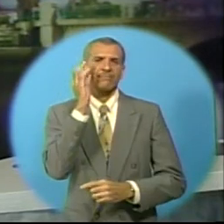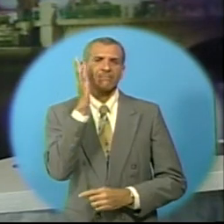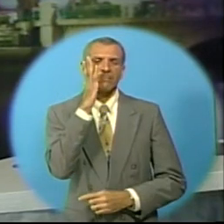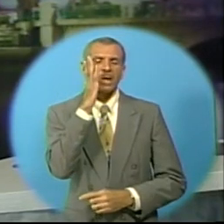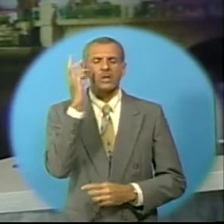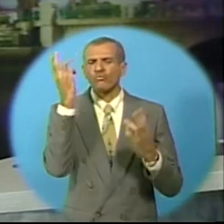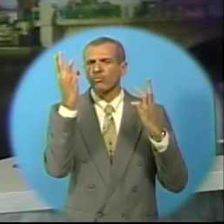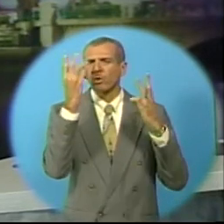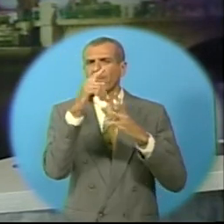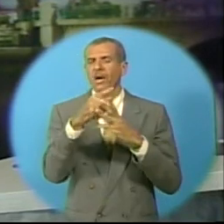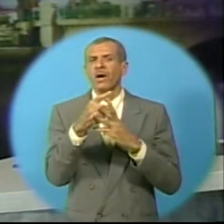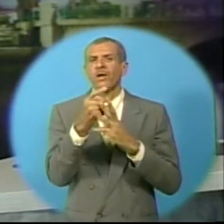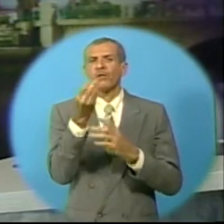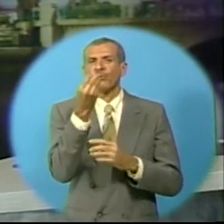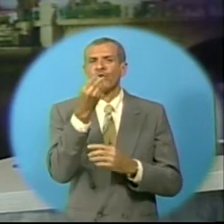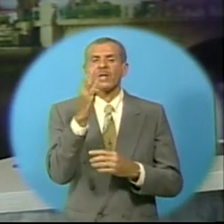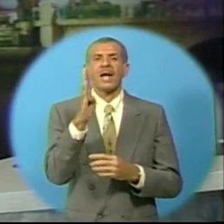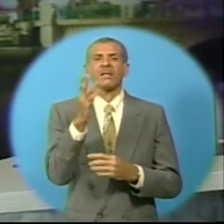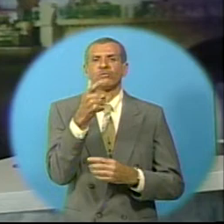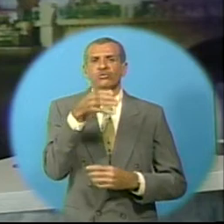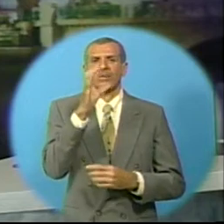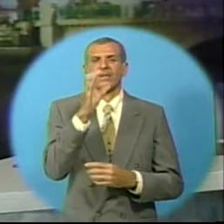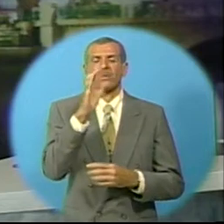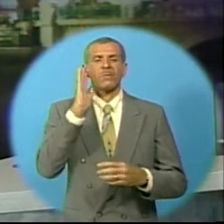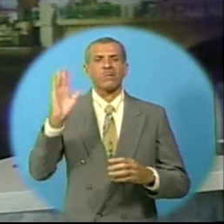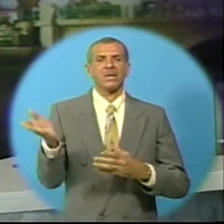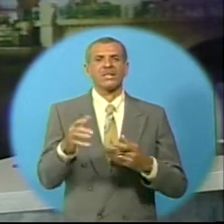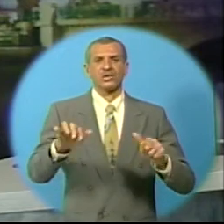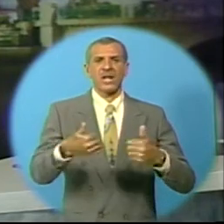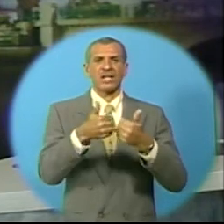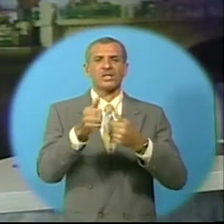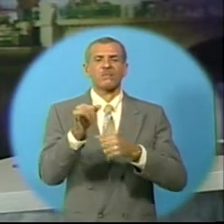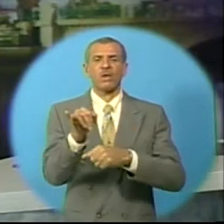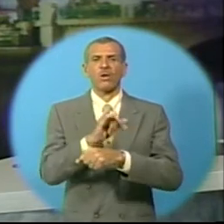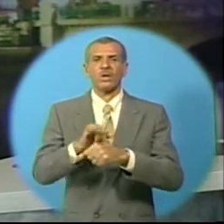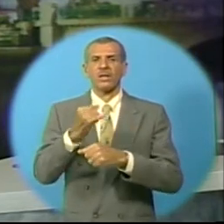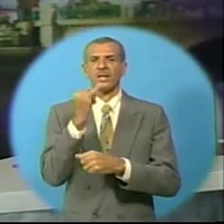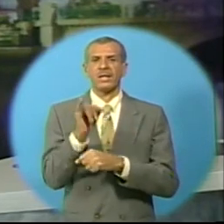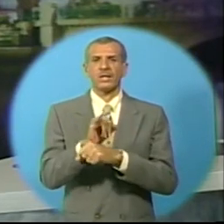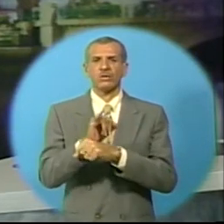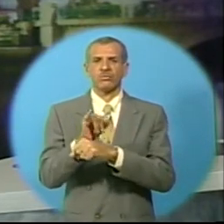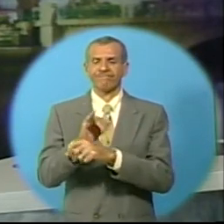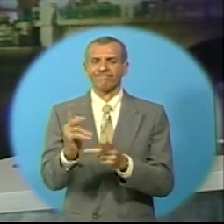the concessions for food and beverages will provide challenges for local industries.